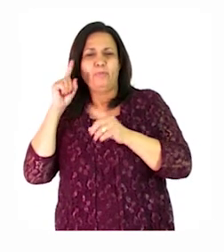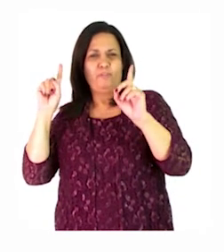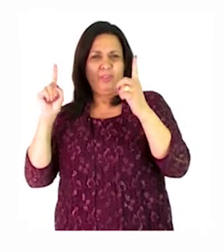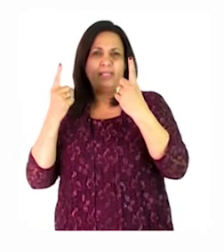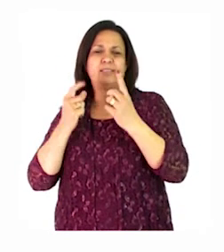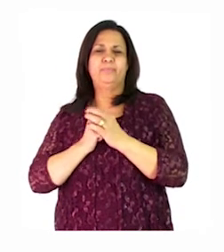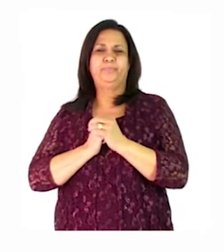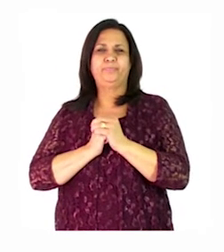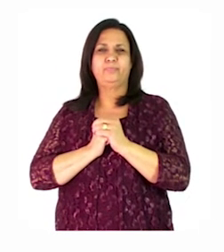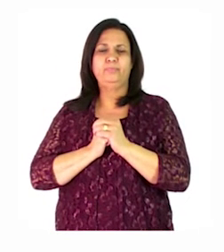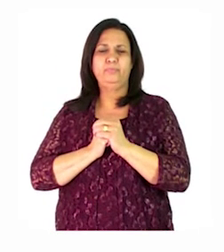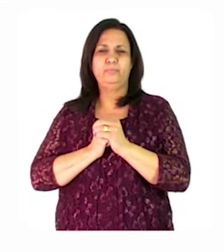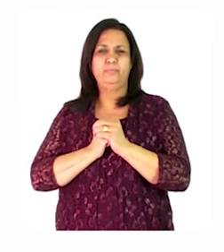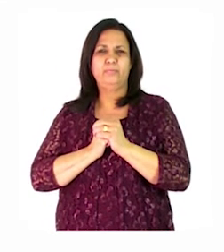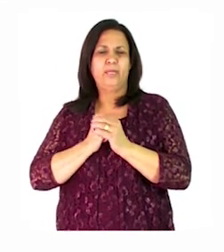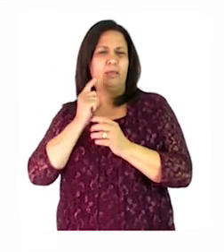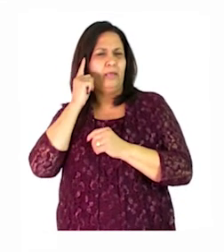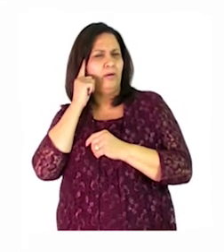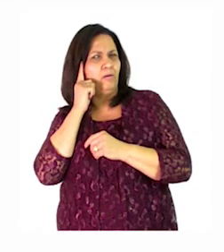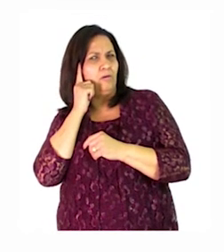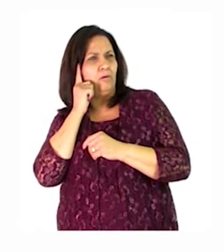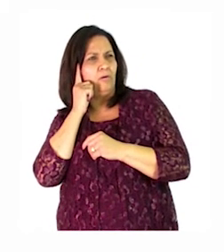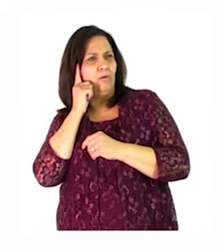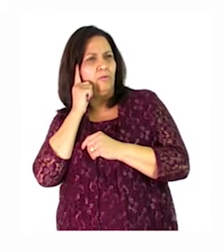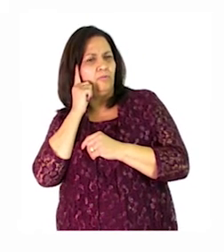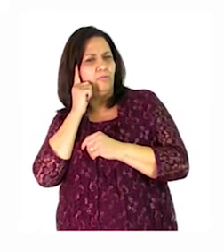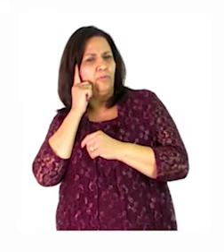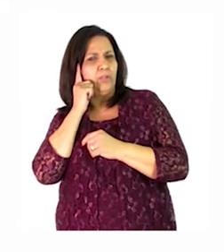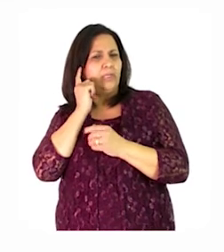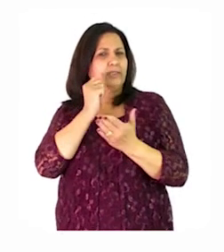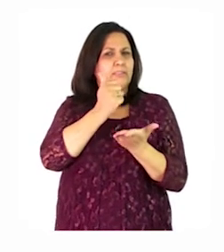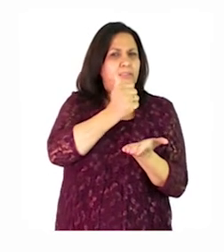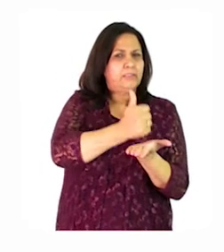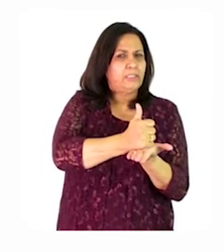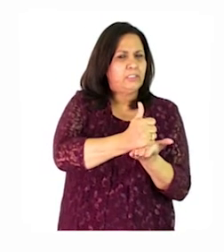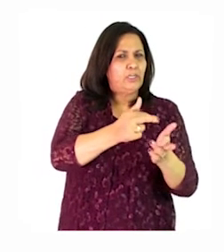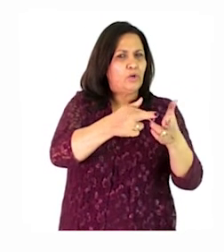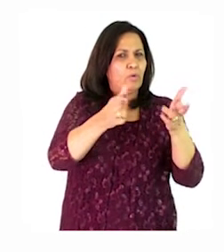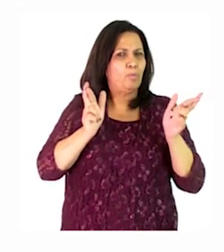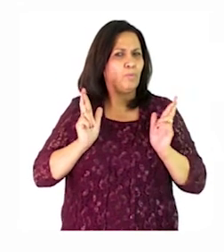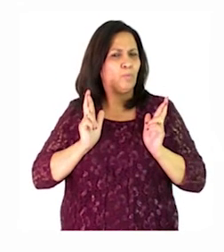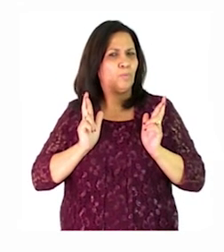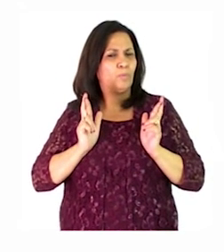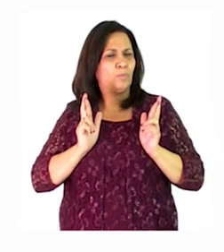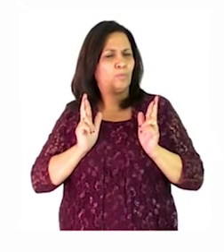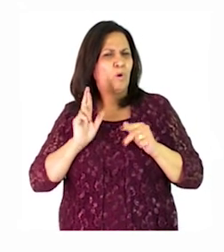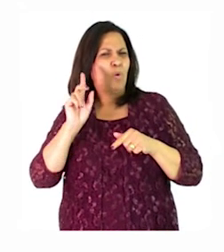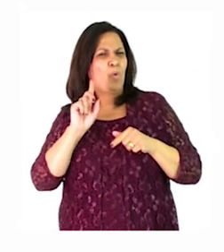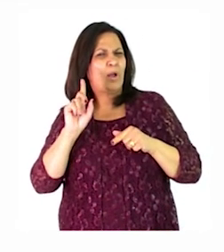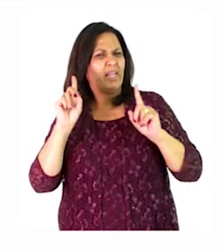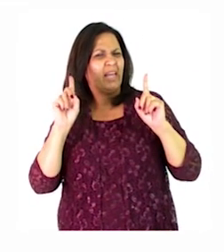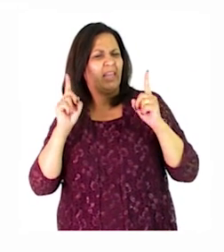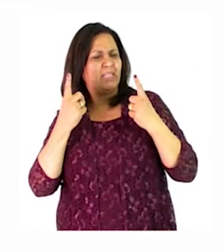things. Think of your living room or your sitting room. What kind of things do